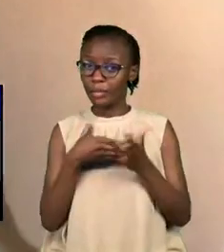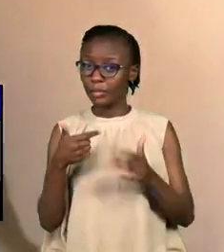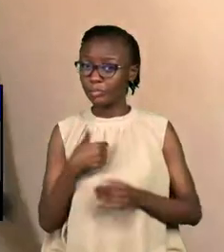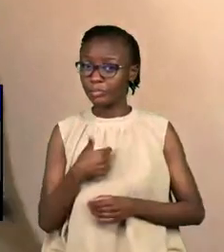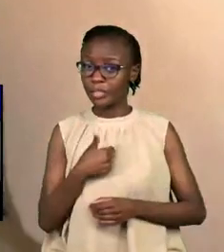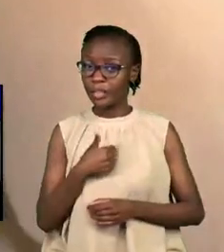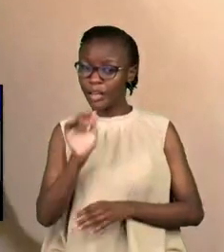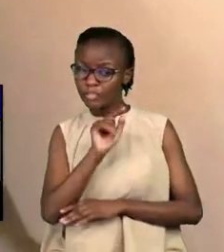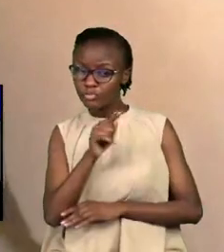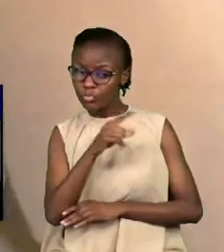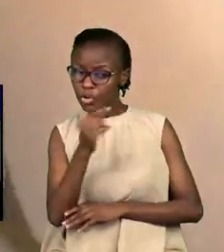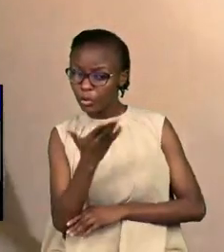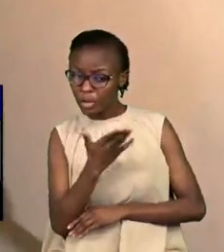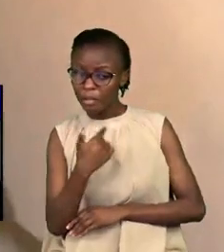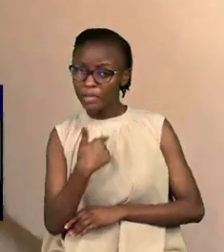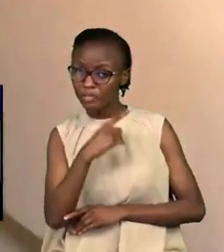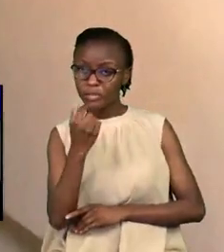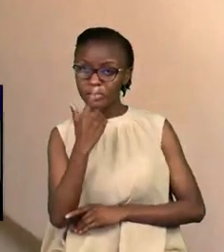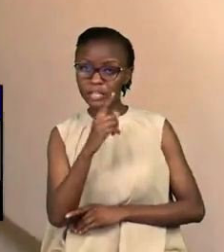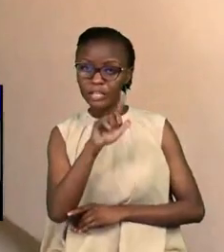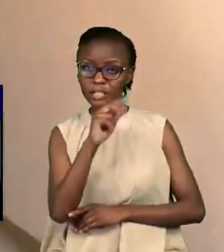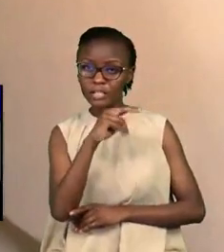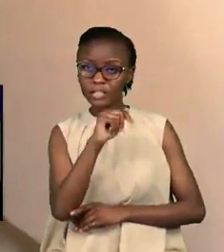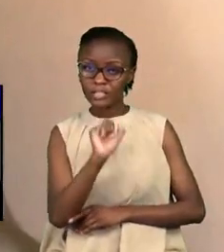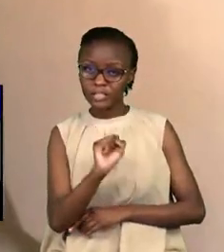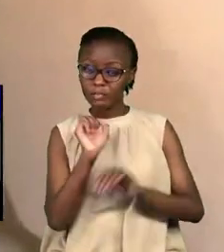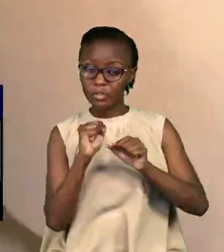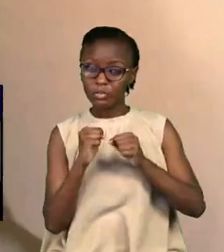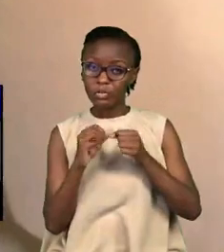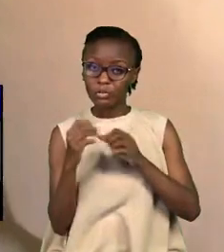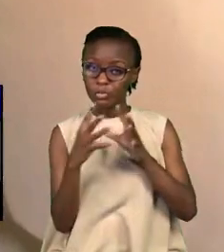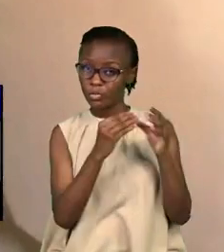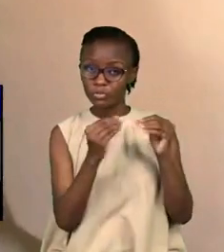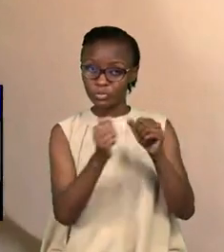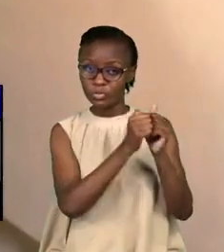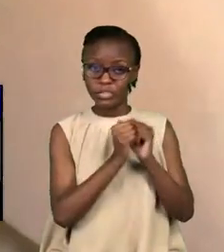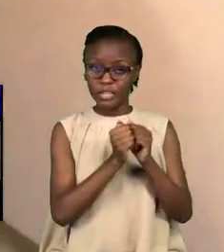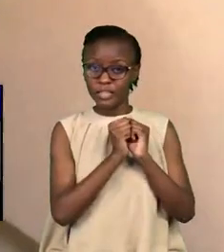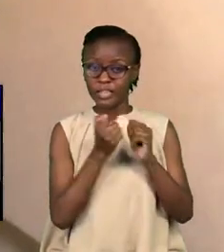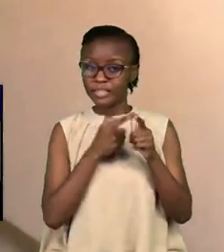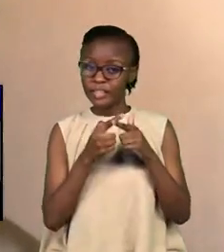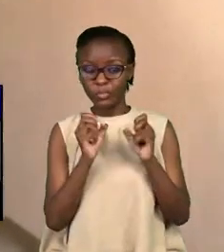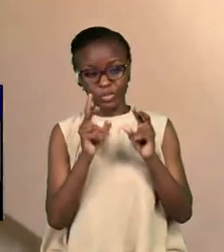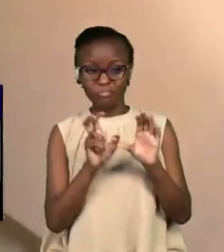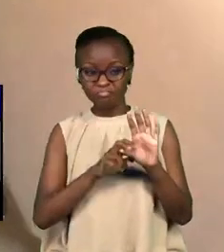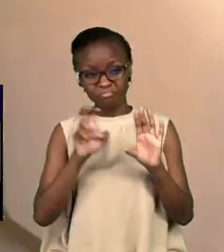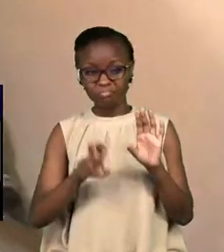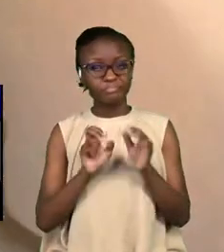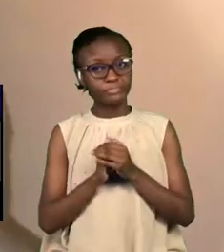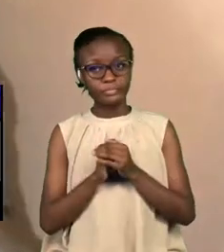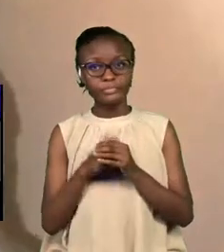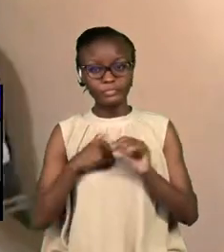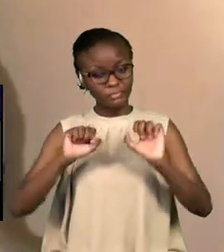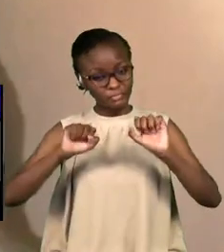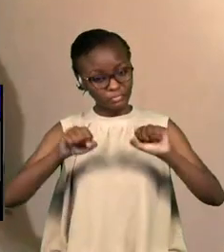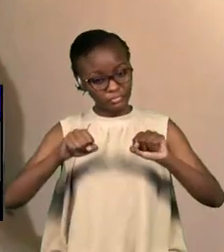wanazunguka side gani? Kama nenda side ya Langus hivi, unaweza wabeba pamoja twende. Mnashukia hapo side ya Kanyibu na Poli, wakasema eh. Sisi nikawabeba